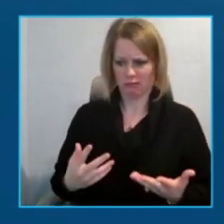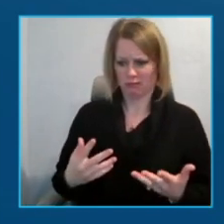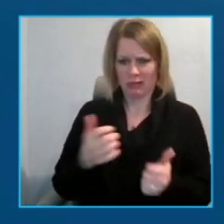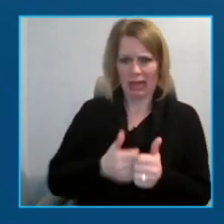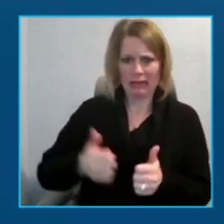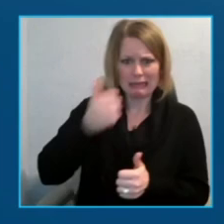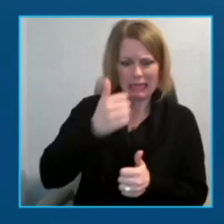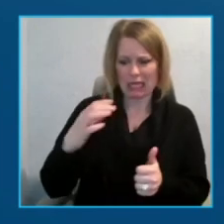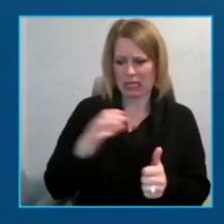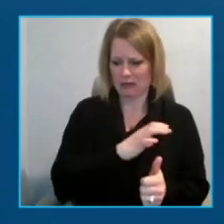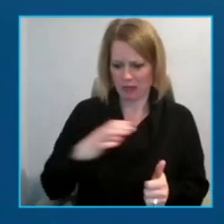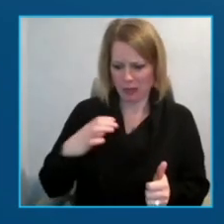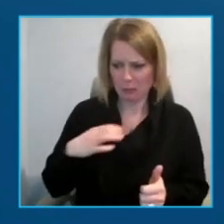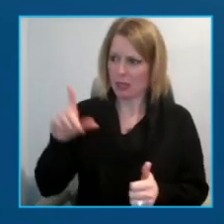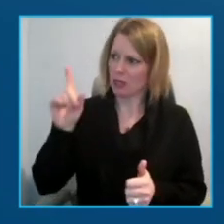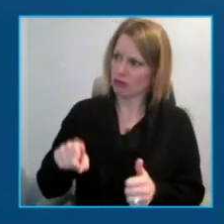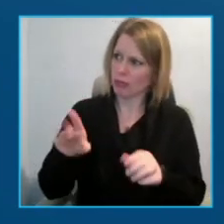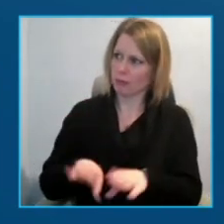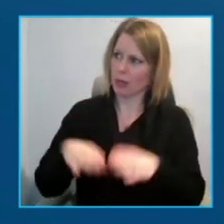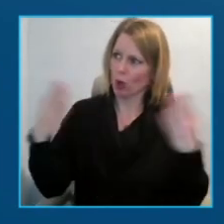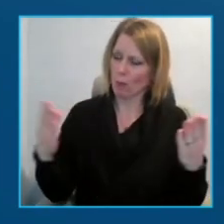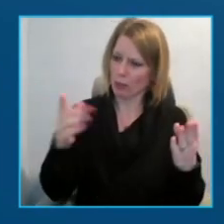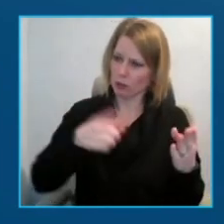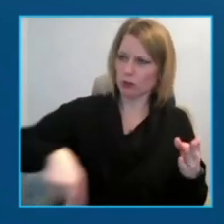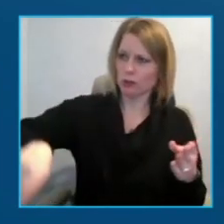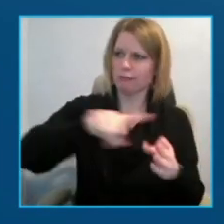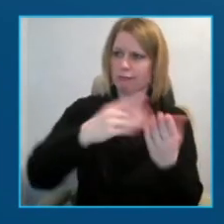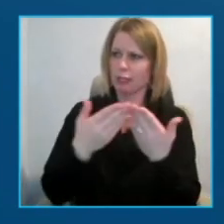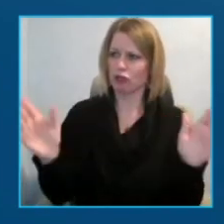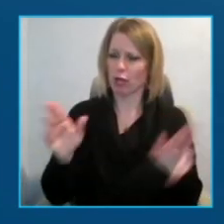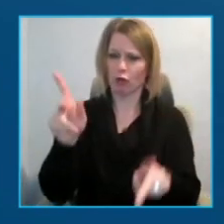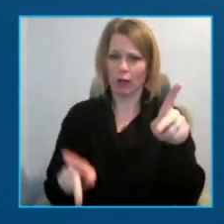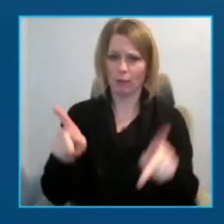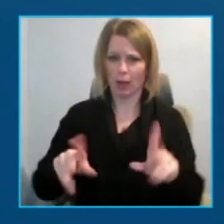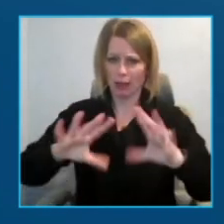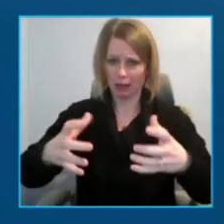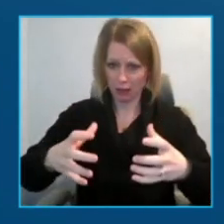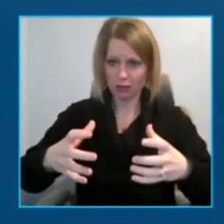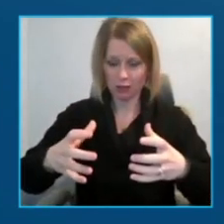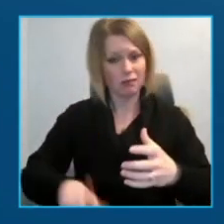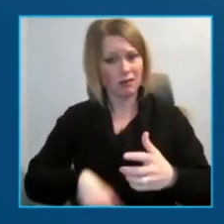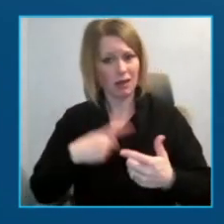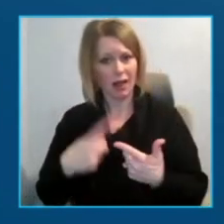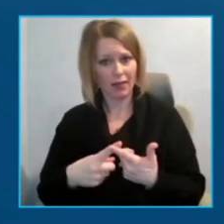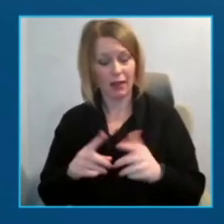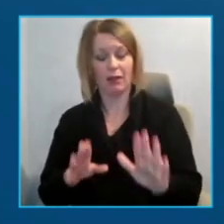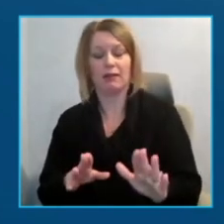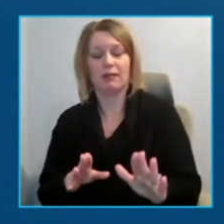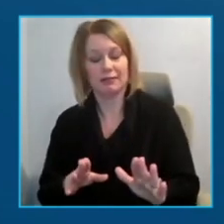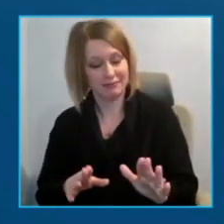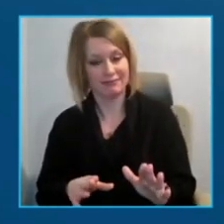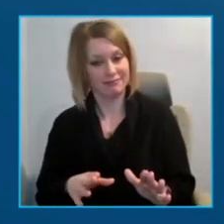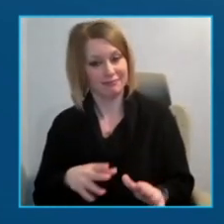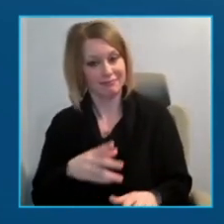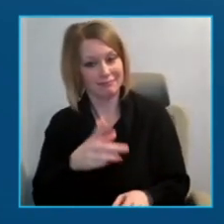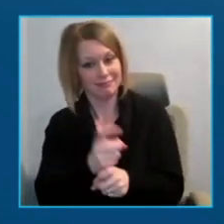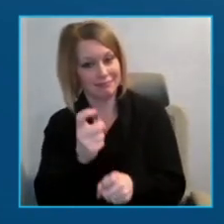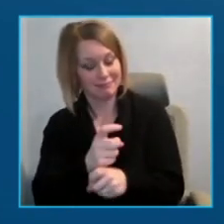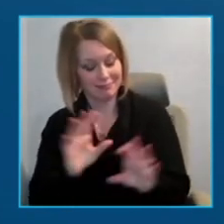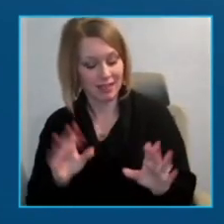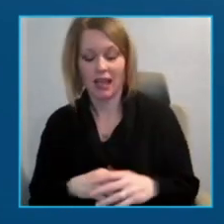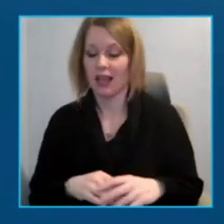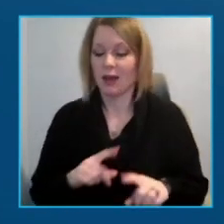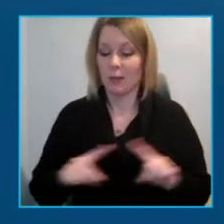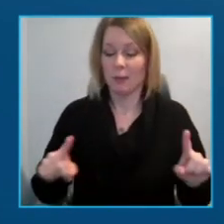be open to the public. Then it goes on to say committees, here's the kicker. Committees, however, by majority